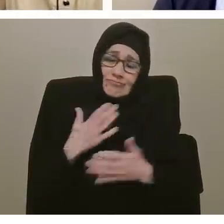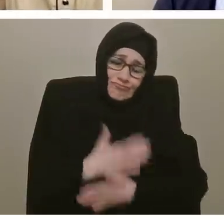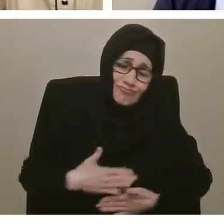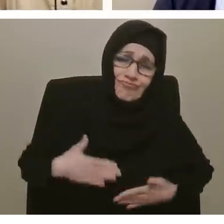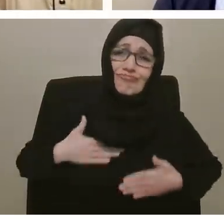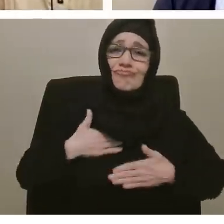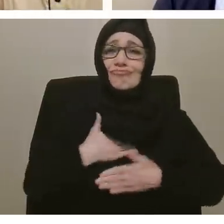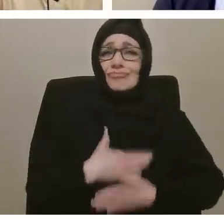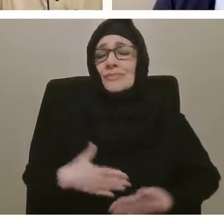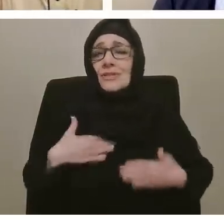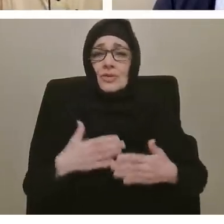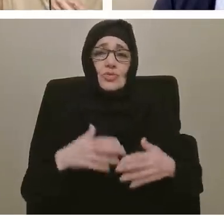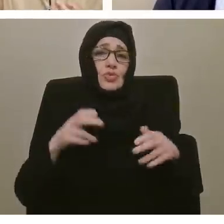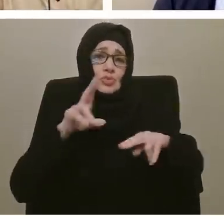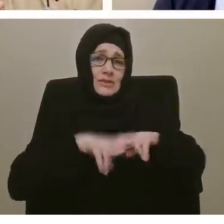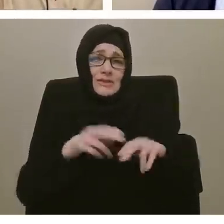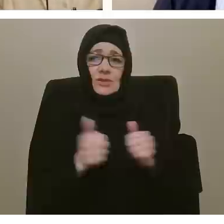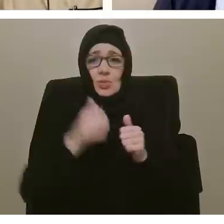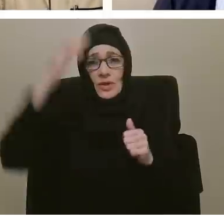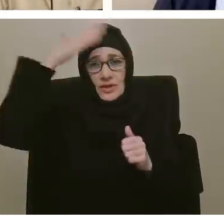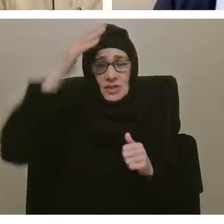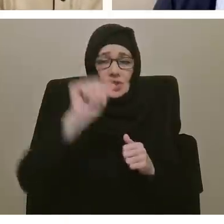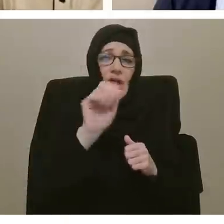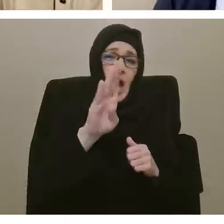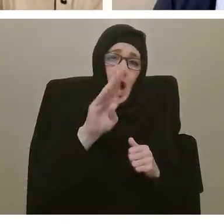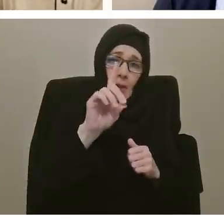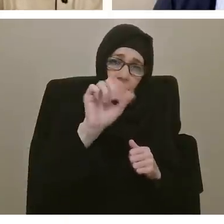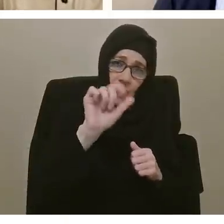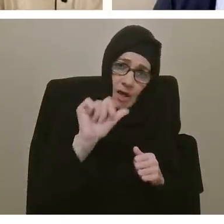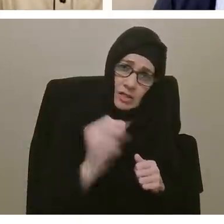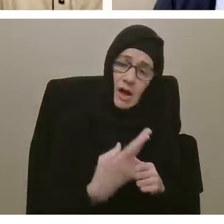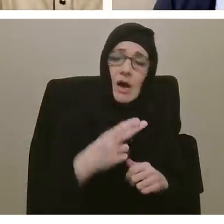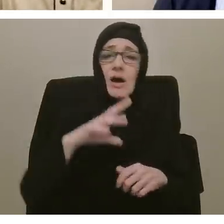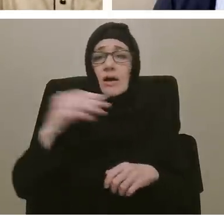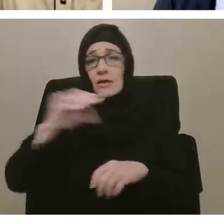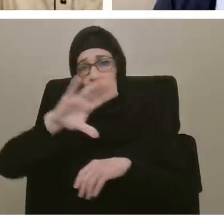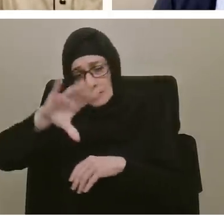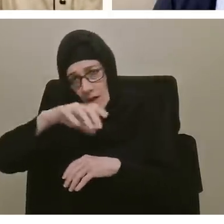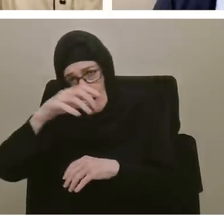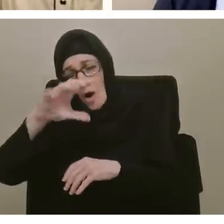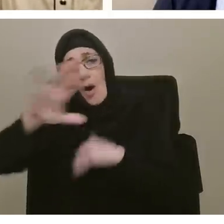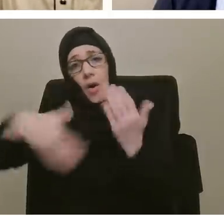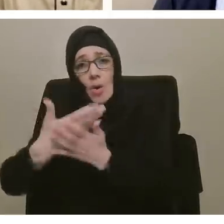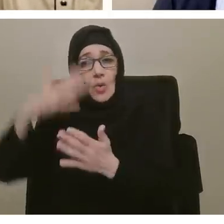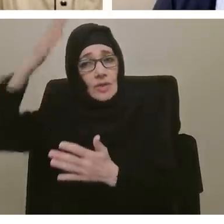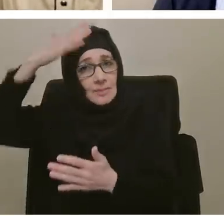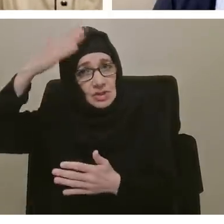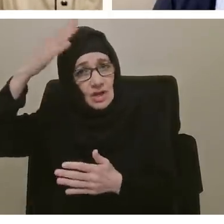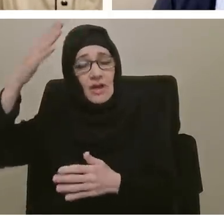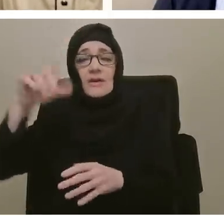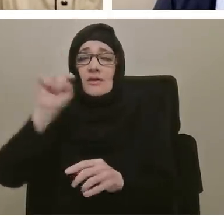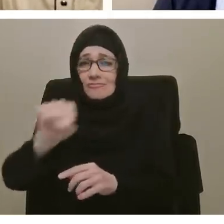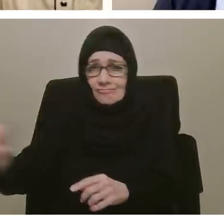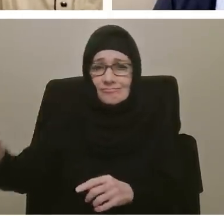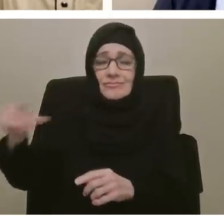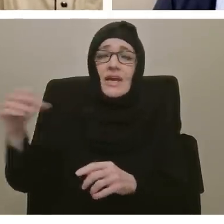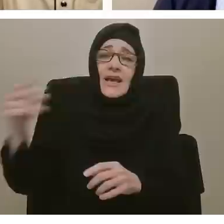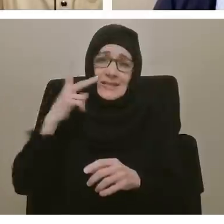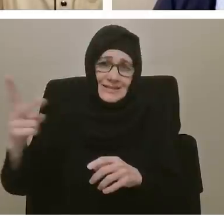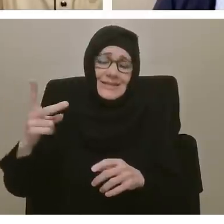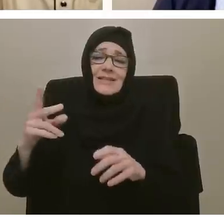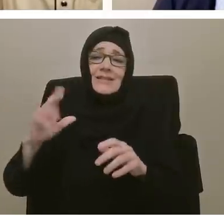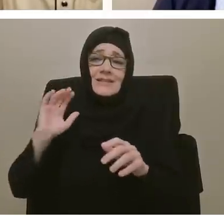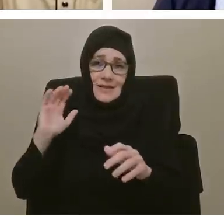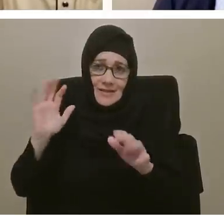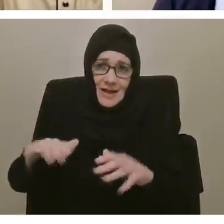with Sheikh Abdullah, to sit with the Mashayikh, to sit with all of you, to see the consistent community that's formed around this, and we wanted